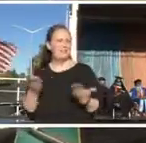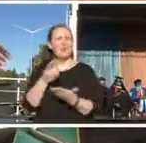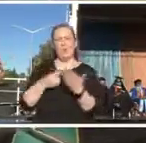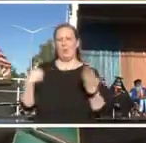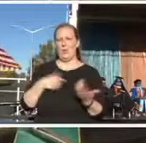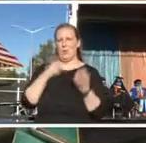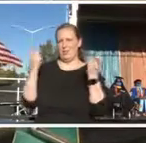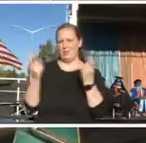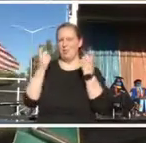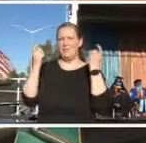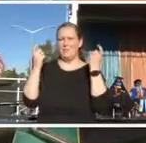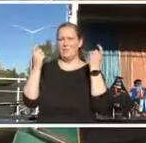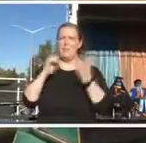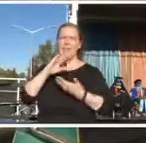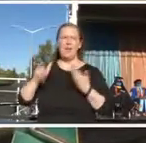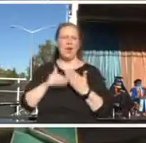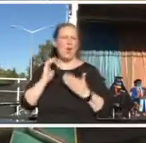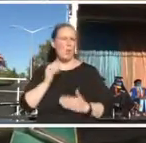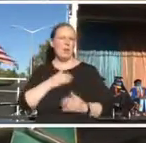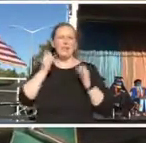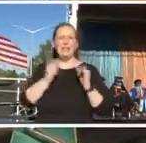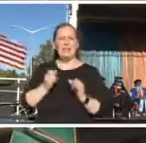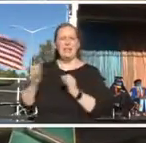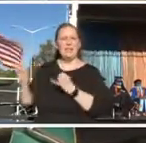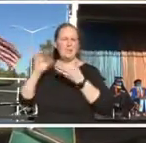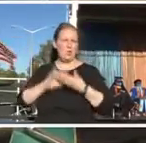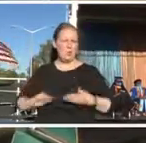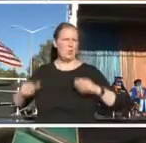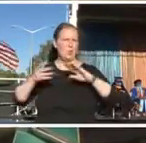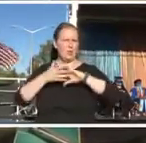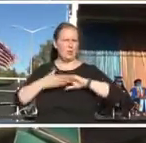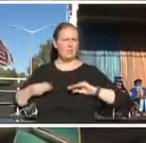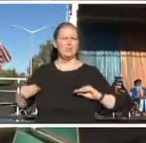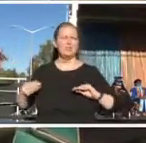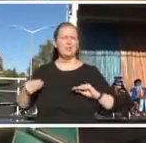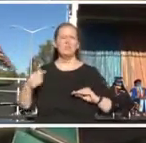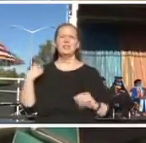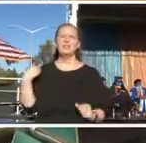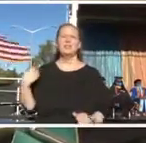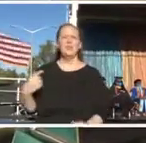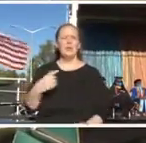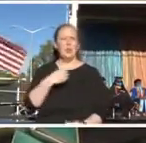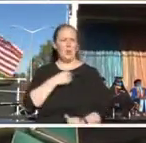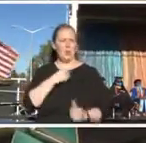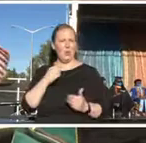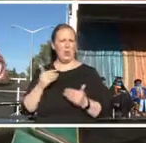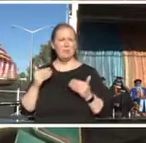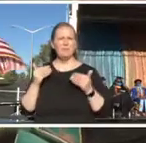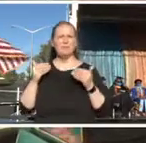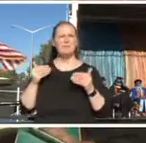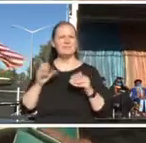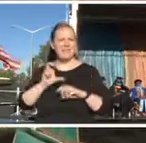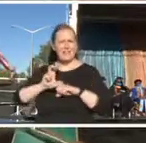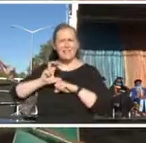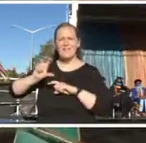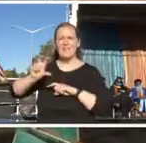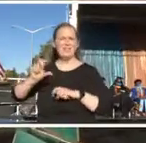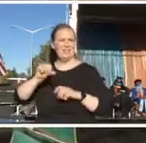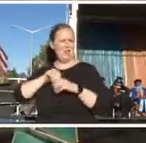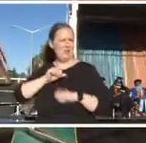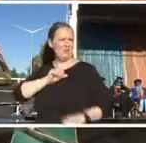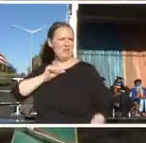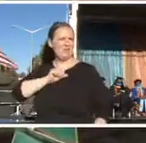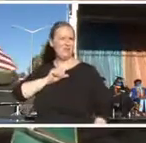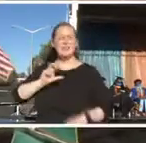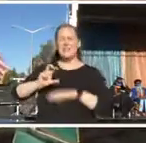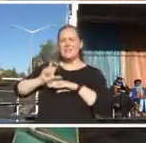celebrate, all of our individual stories. We've taken this step to invest in ourselves,